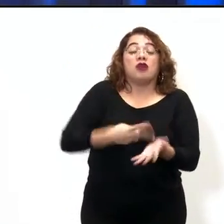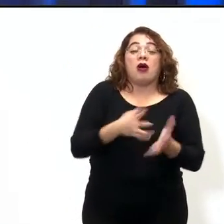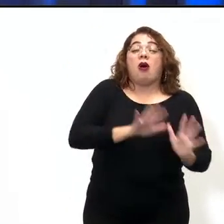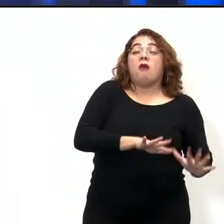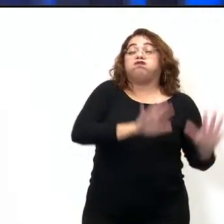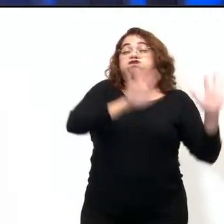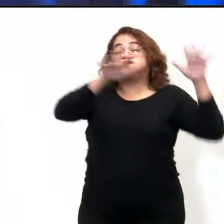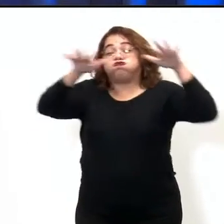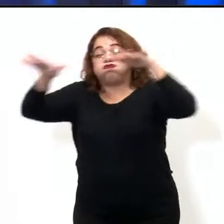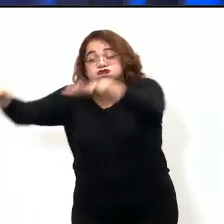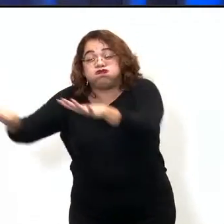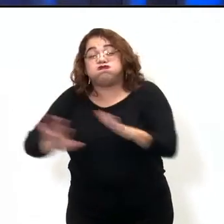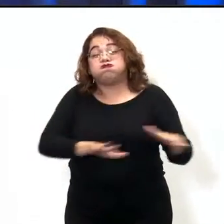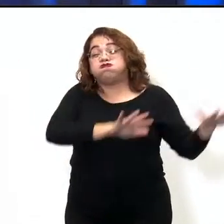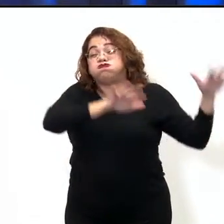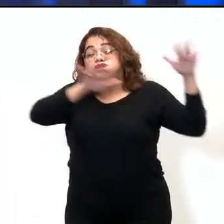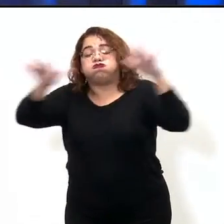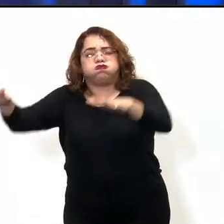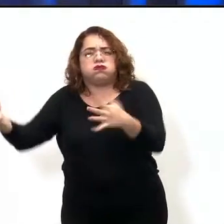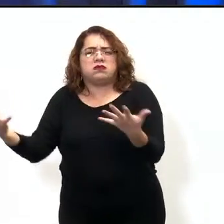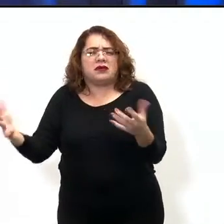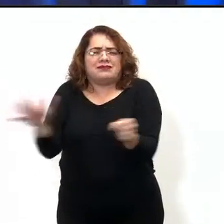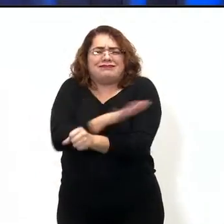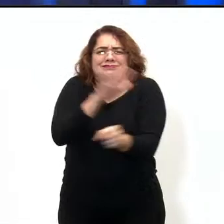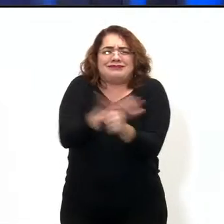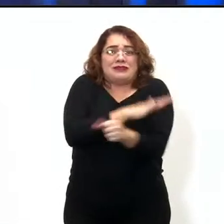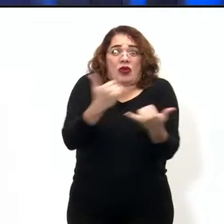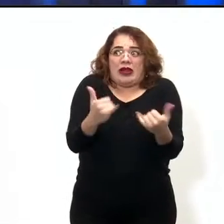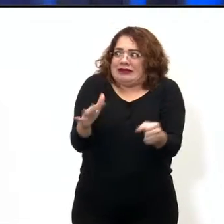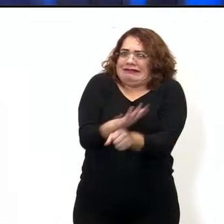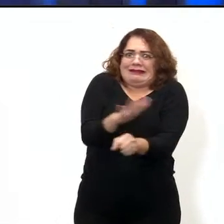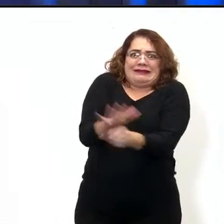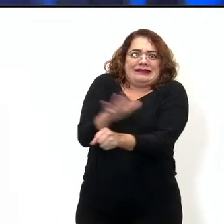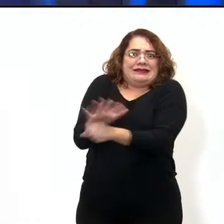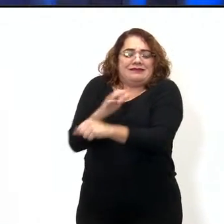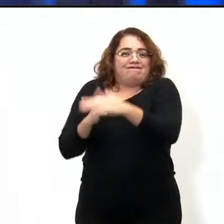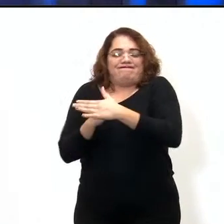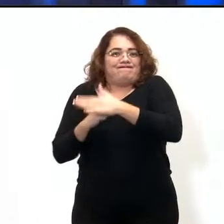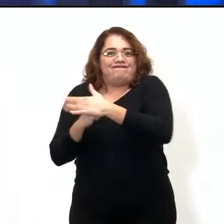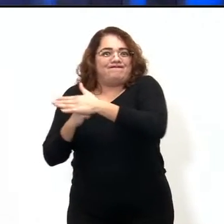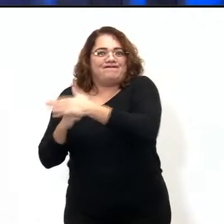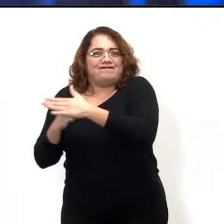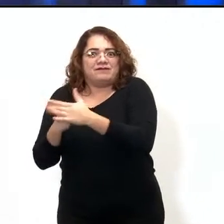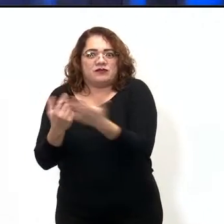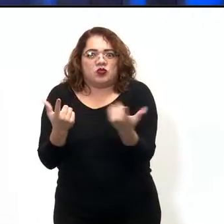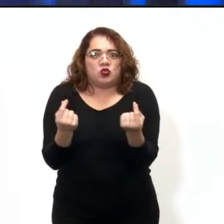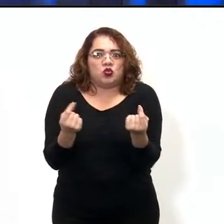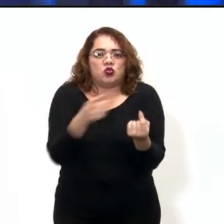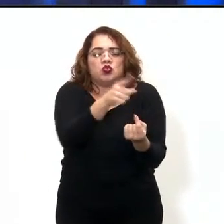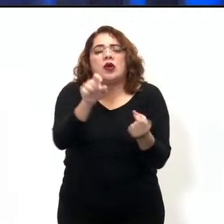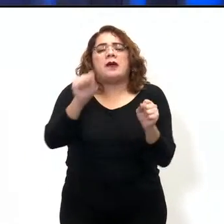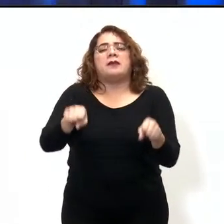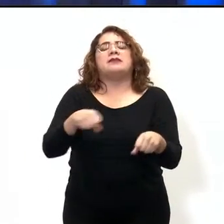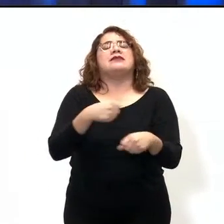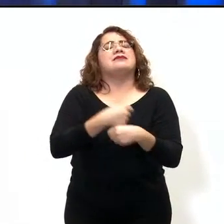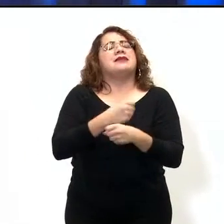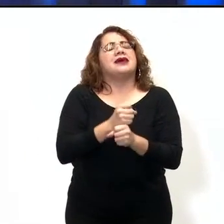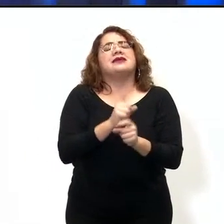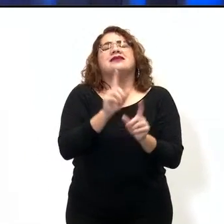the ability to stop this catastrophic event are each of us individually that have to make the right decision and make the right